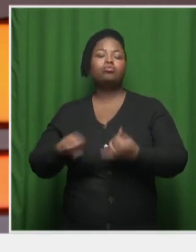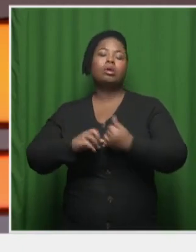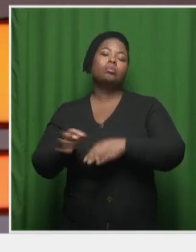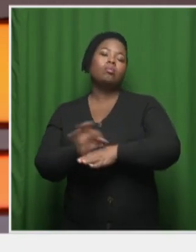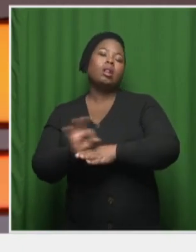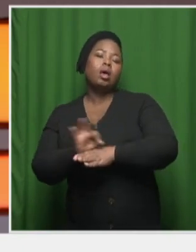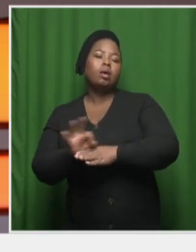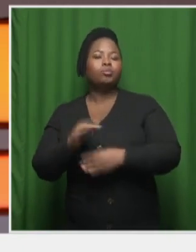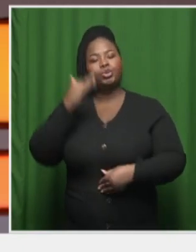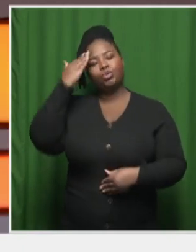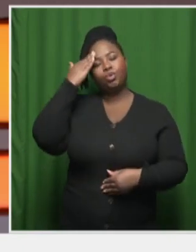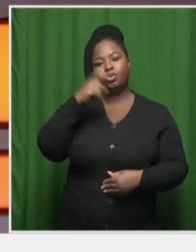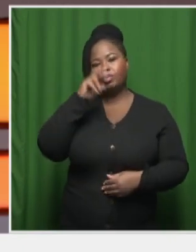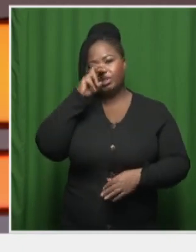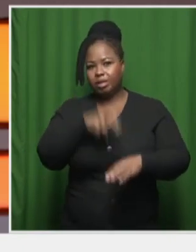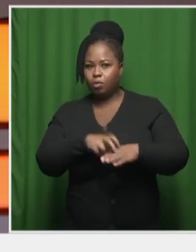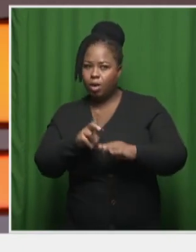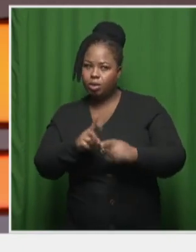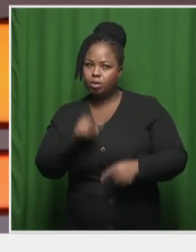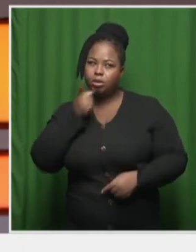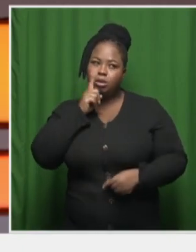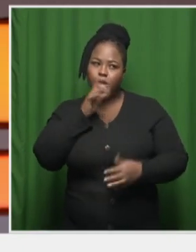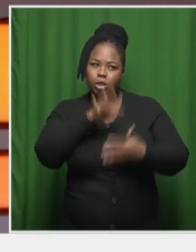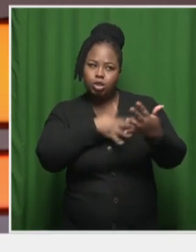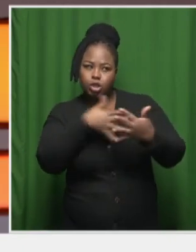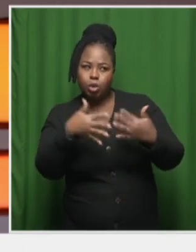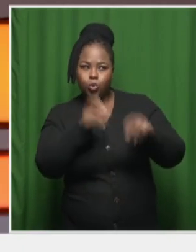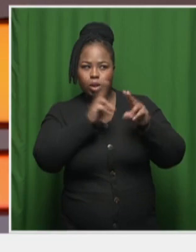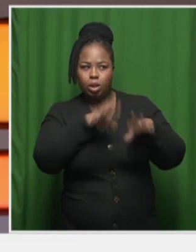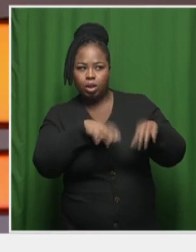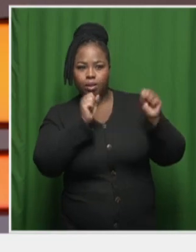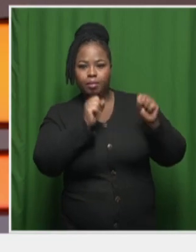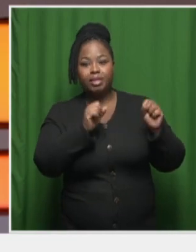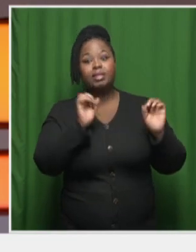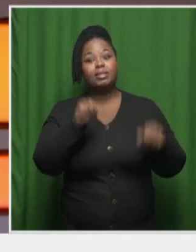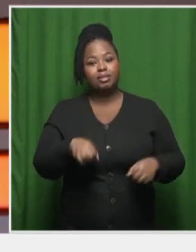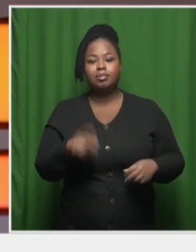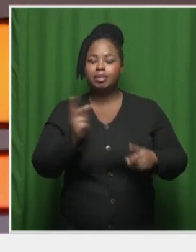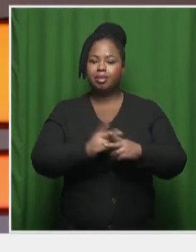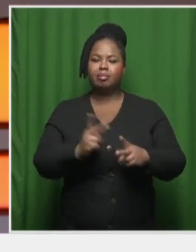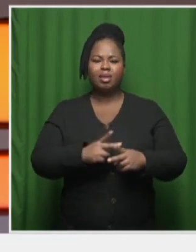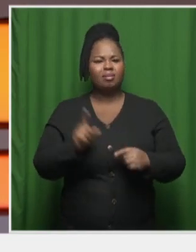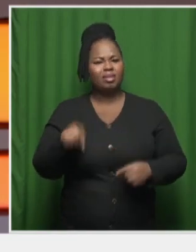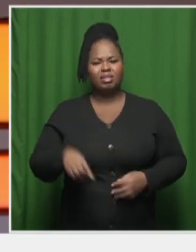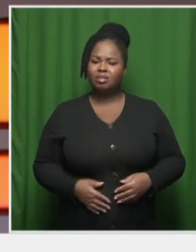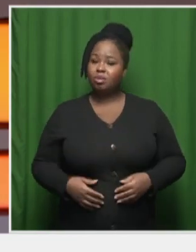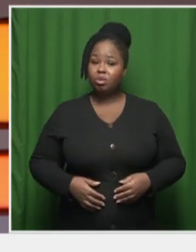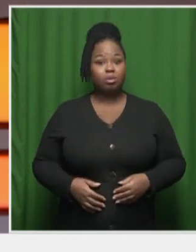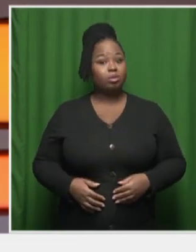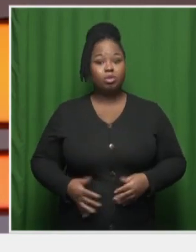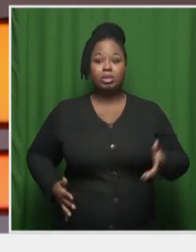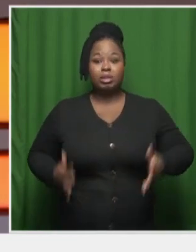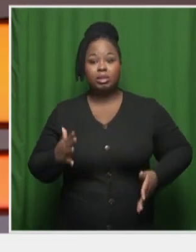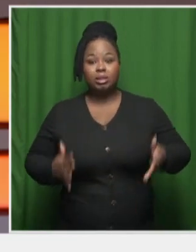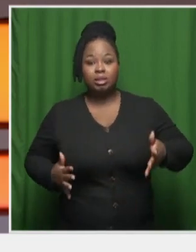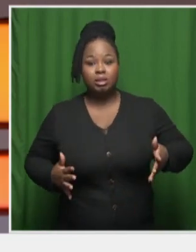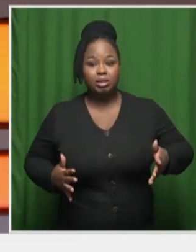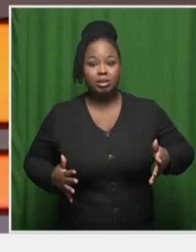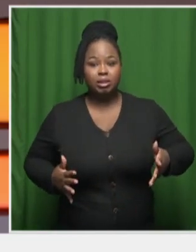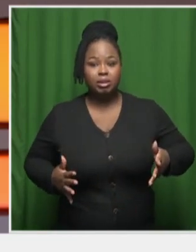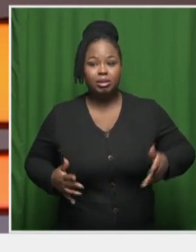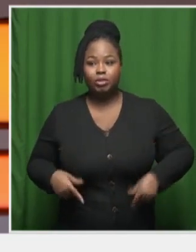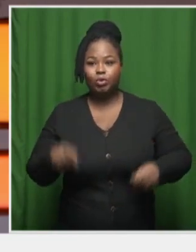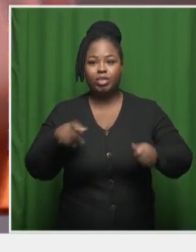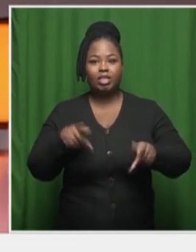kind of know what you need, also maybe look at the schedule. So you are a little bit more prepared, because there's nothing worse walking into the kitchen and all of a